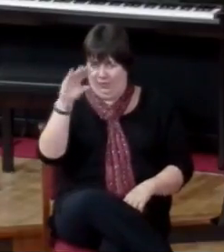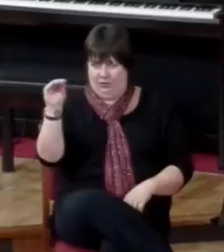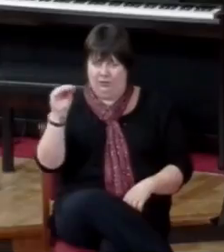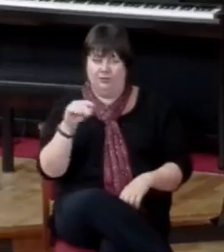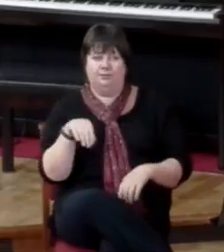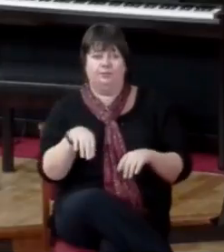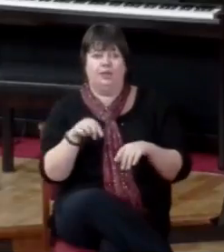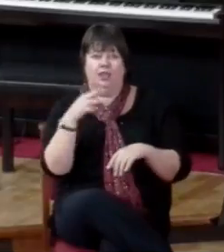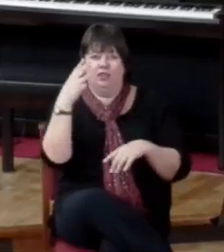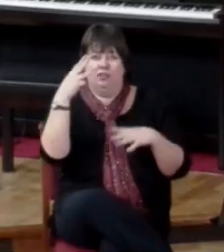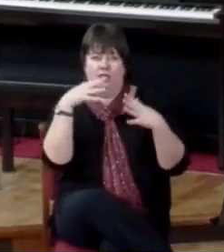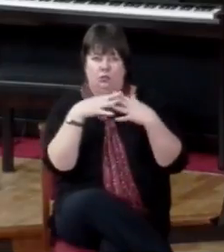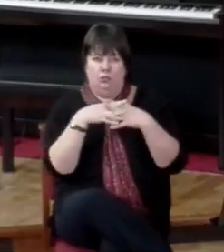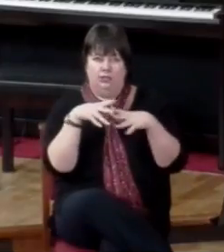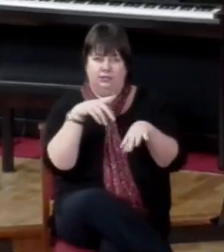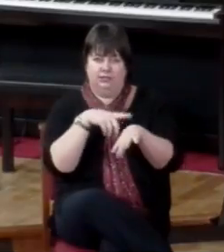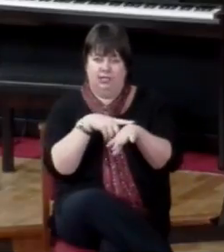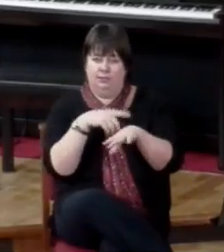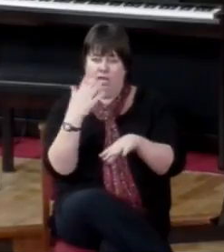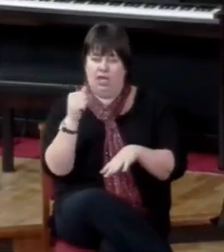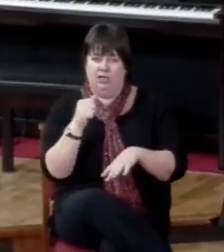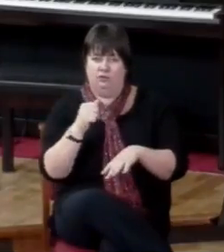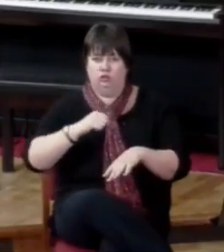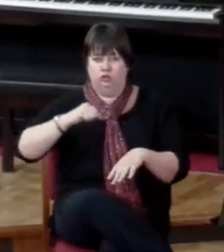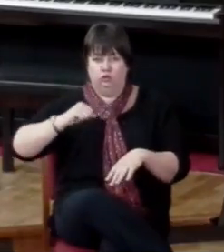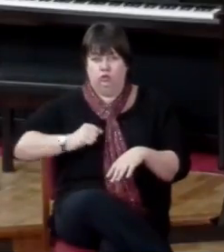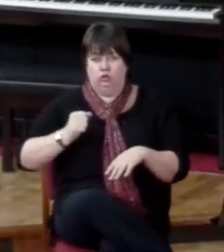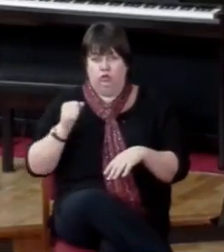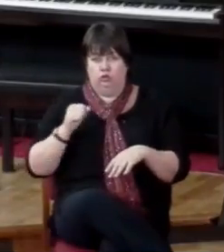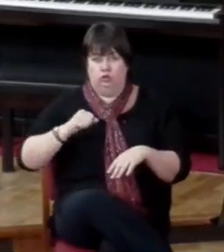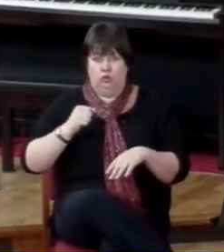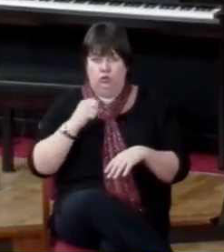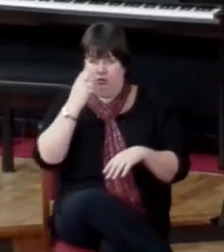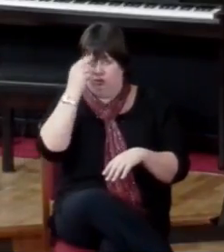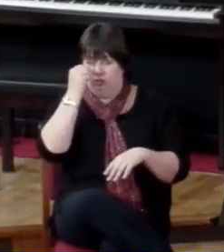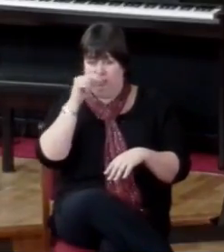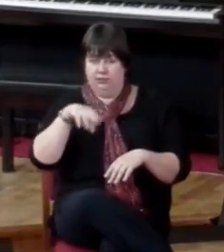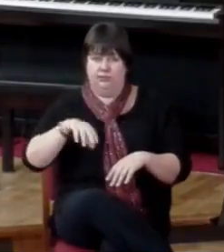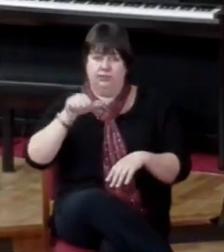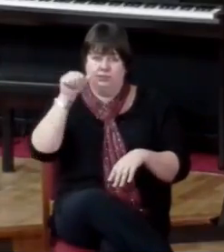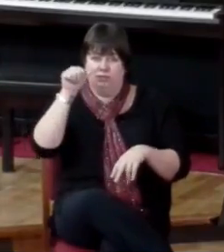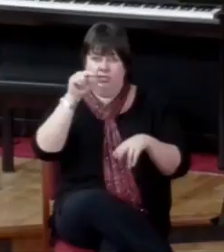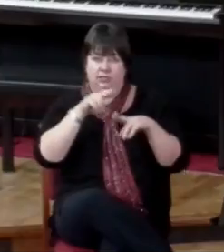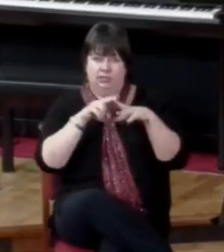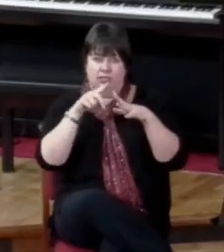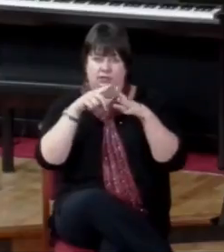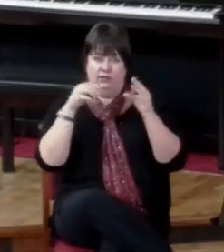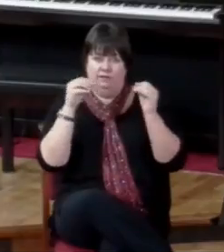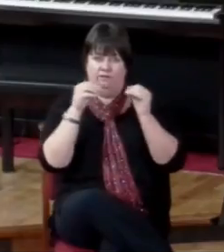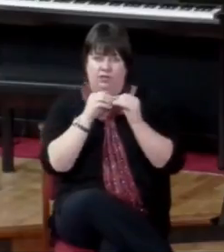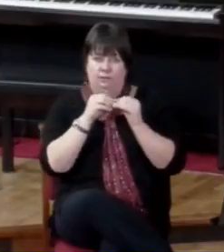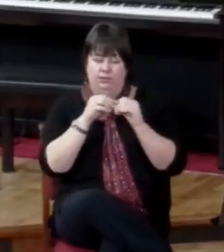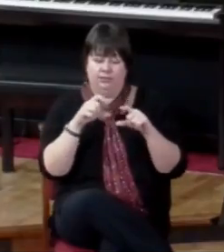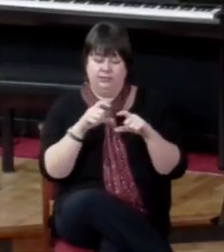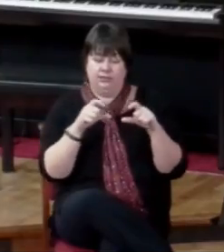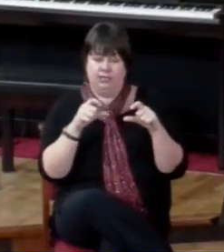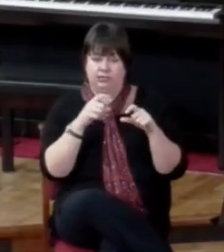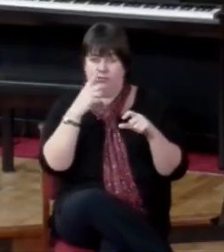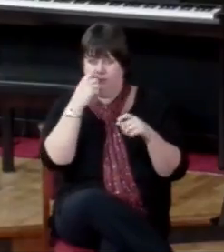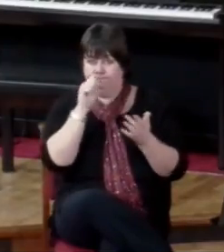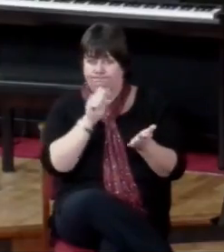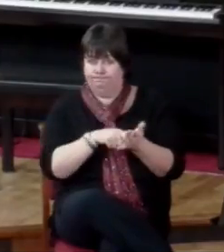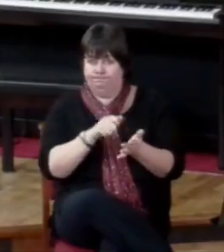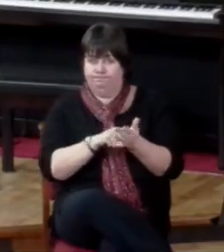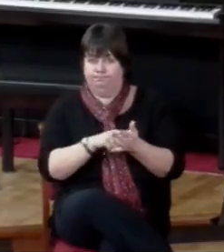got their traditional Scots night, and that's on the 6th of February. The tickets are available at £6 from any